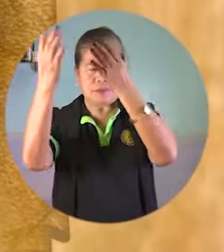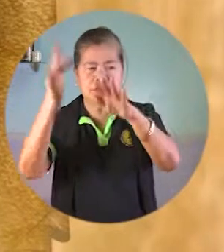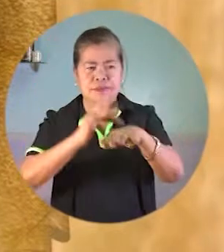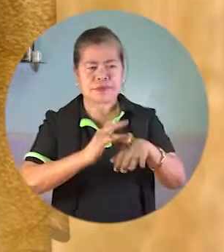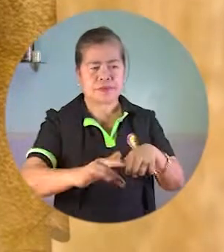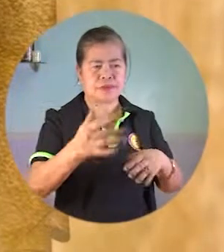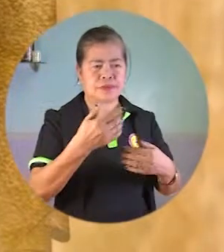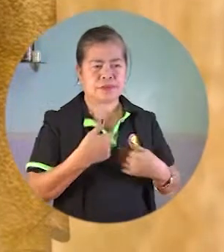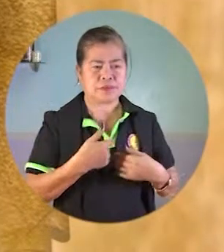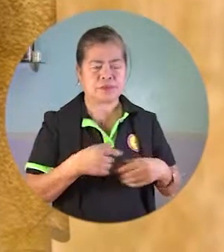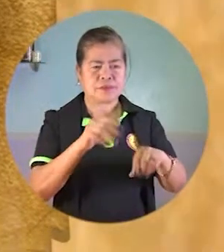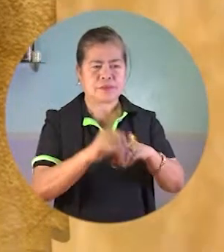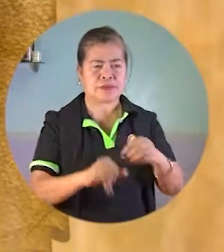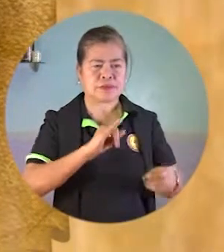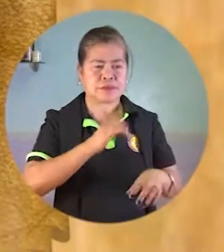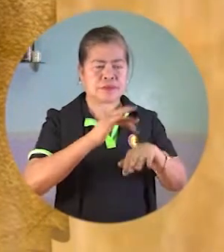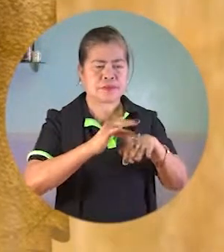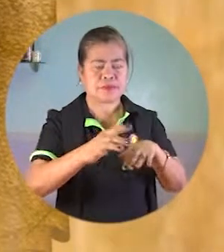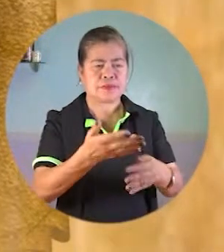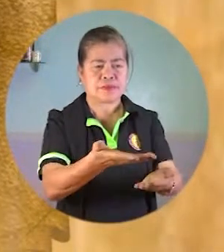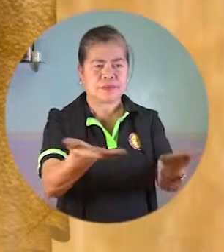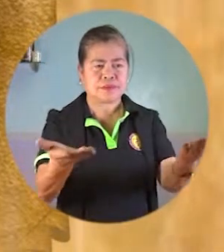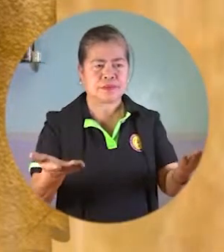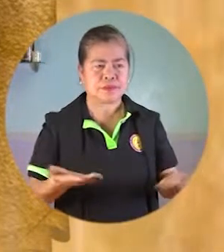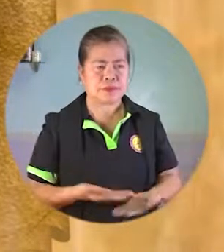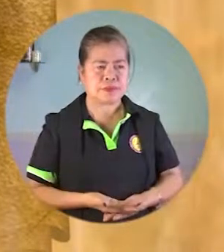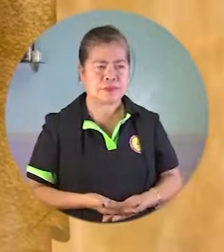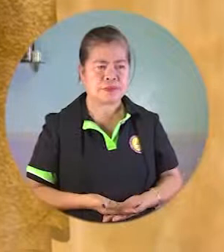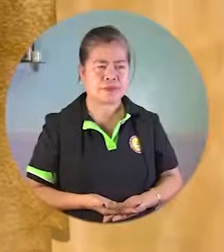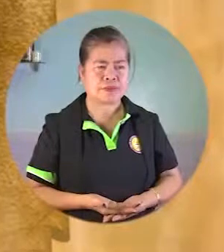the Father has sent me, so I send you."